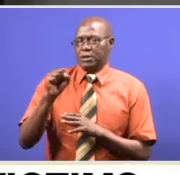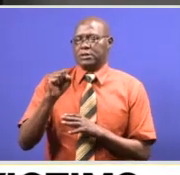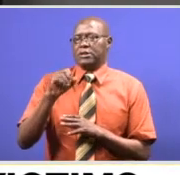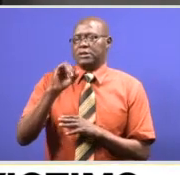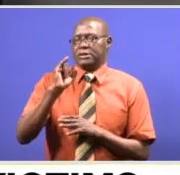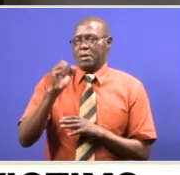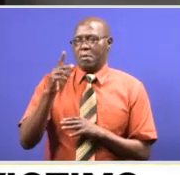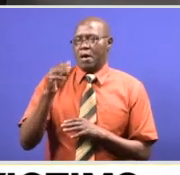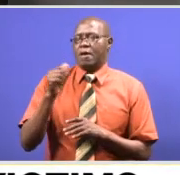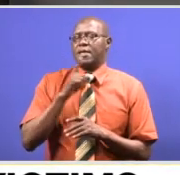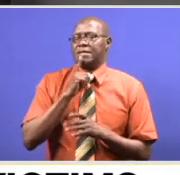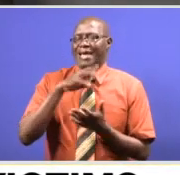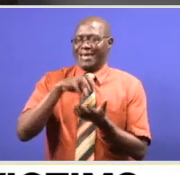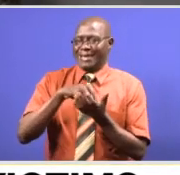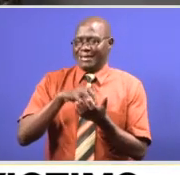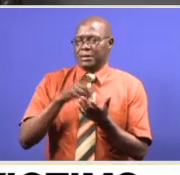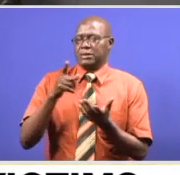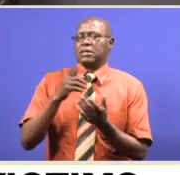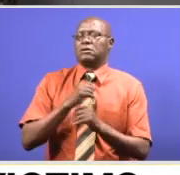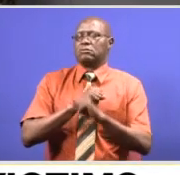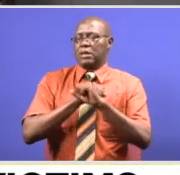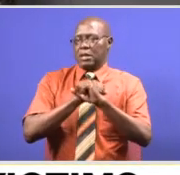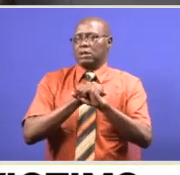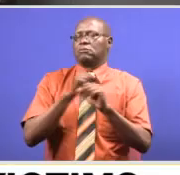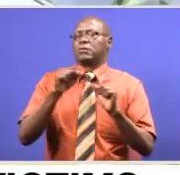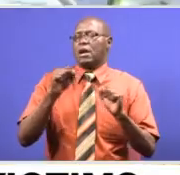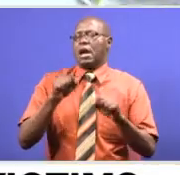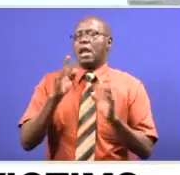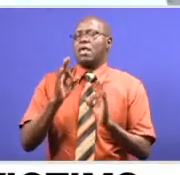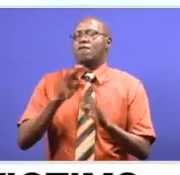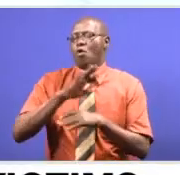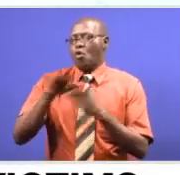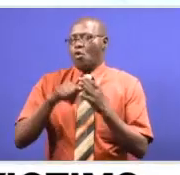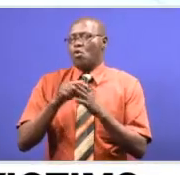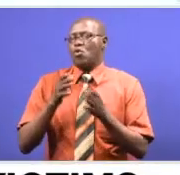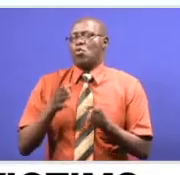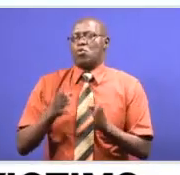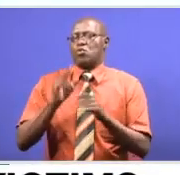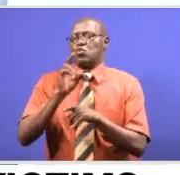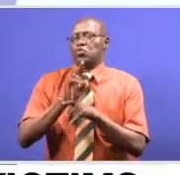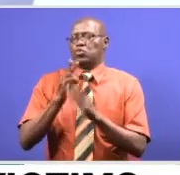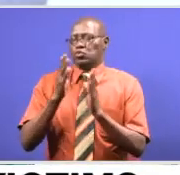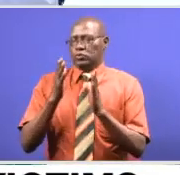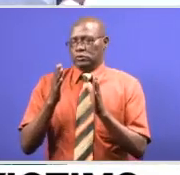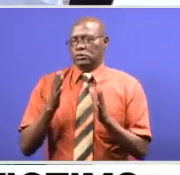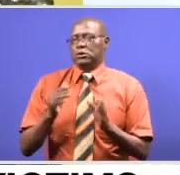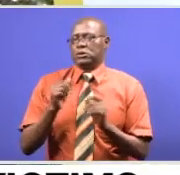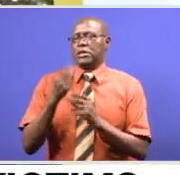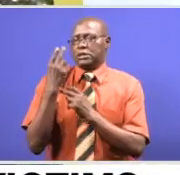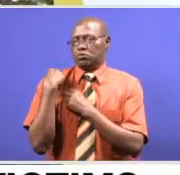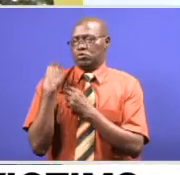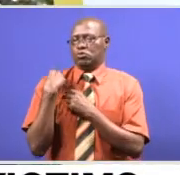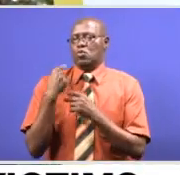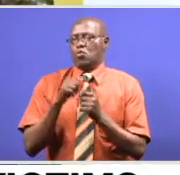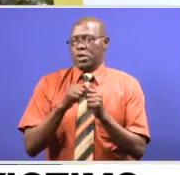traffic crash cases are preventable if all road users play their roles effectively and responsibly. The